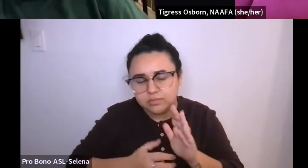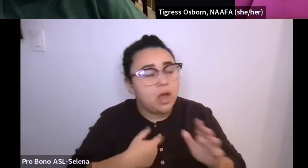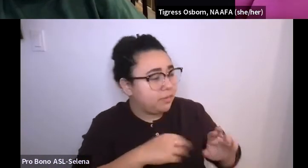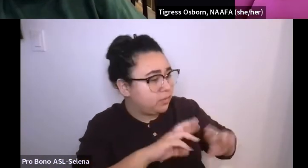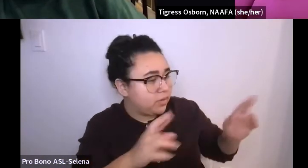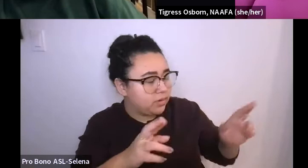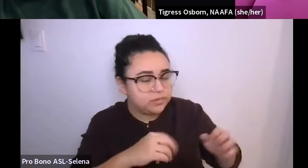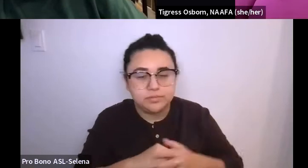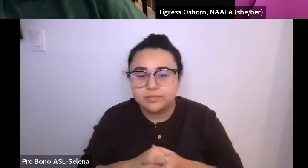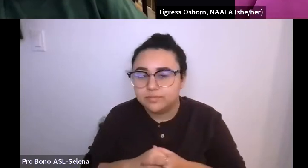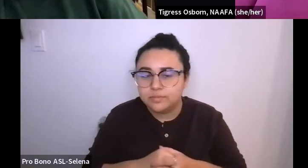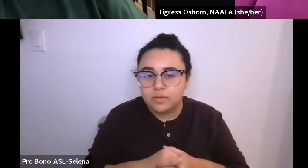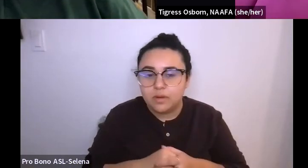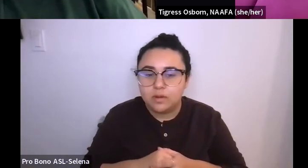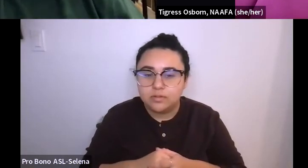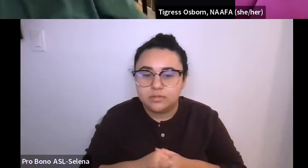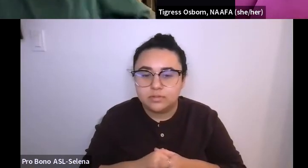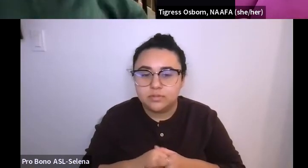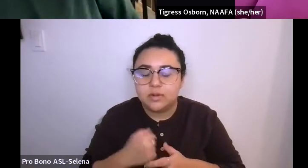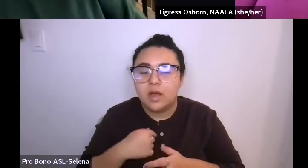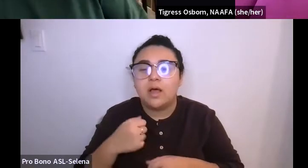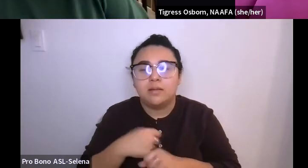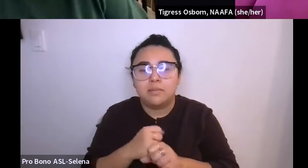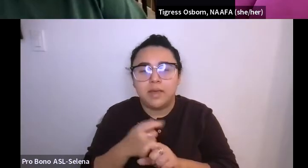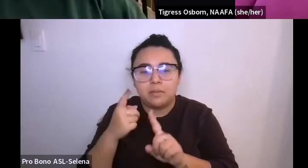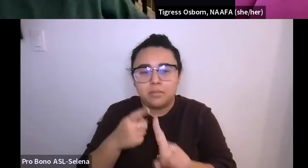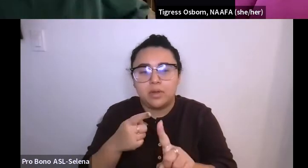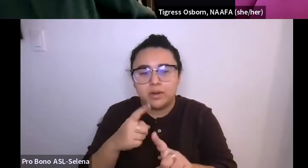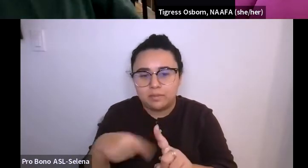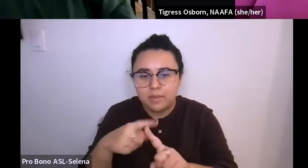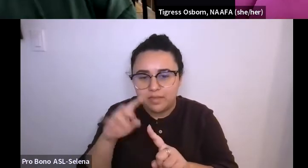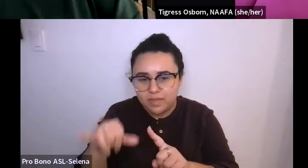Because I'll make a point about that.